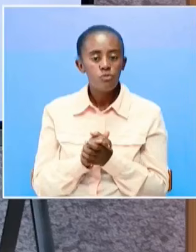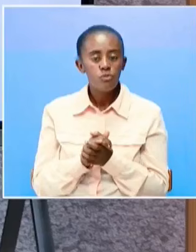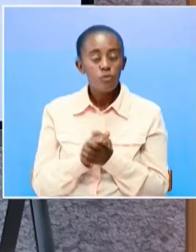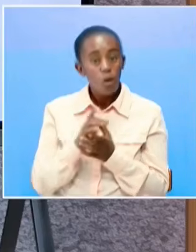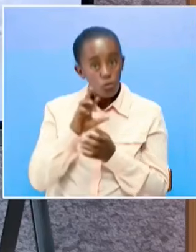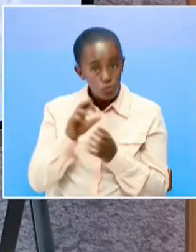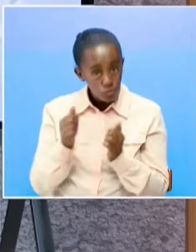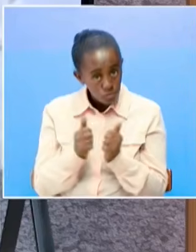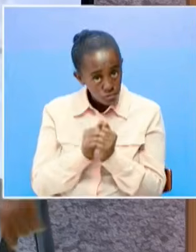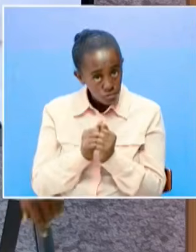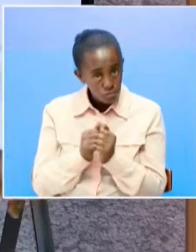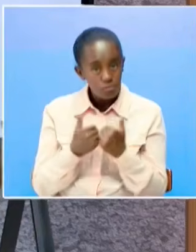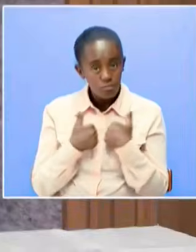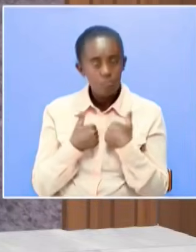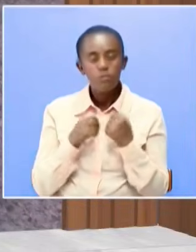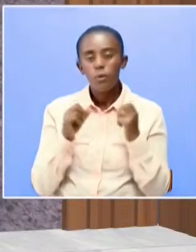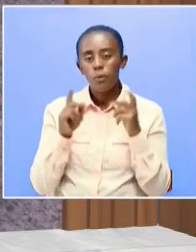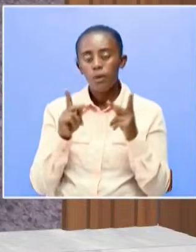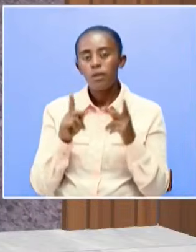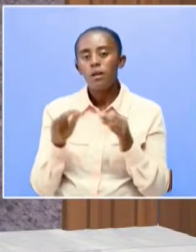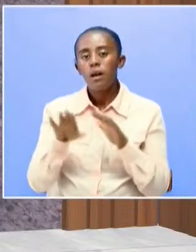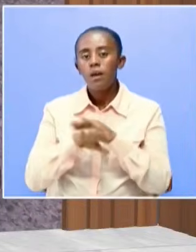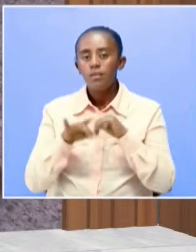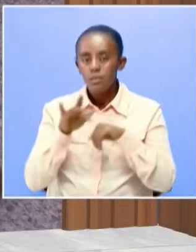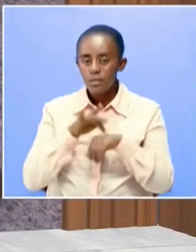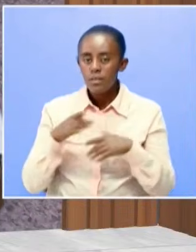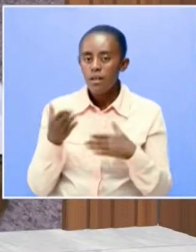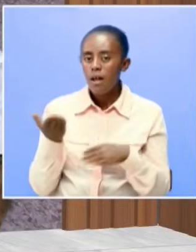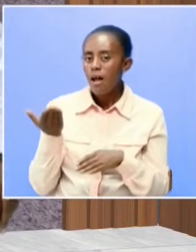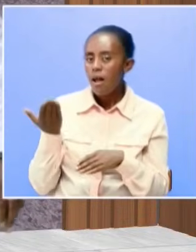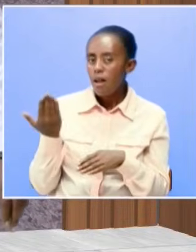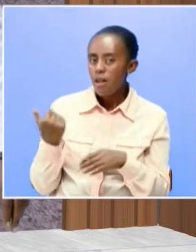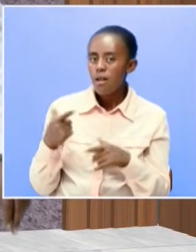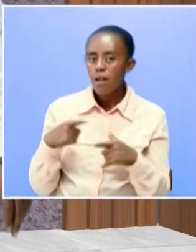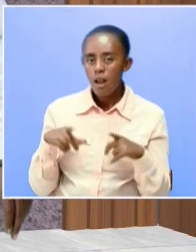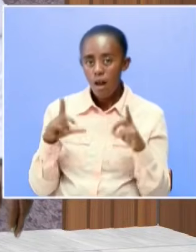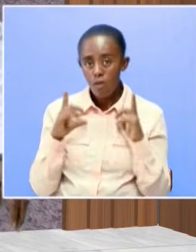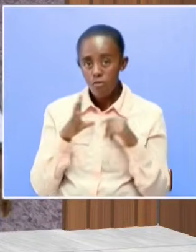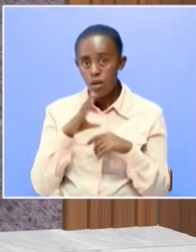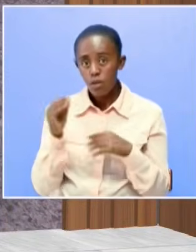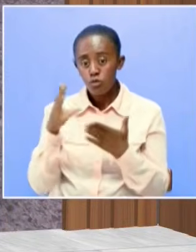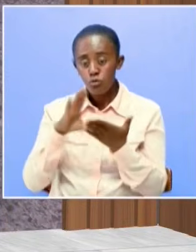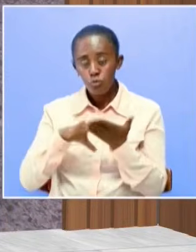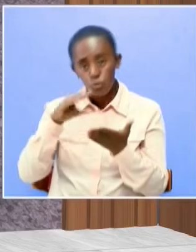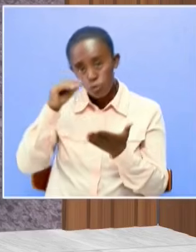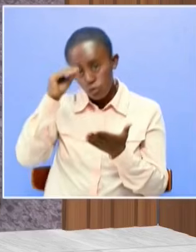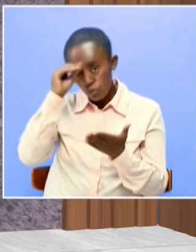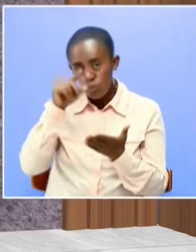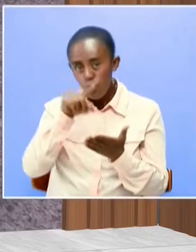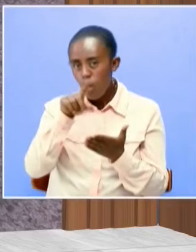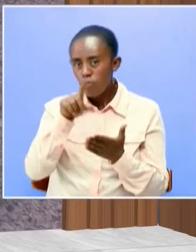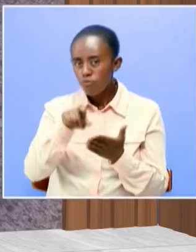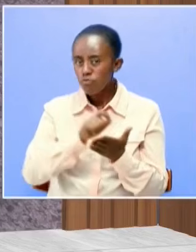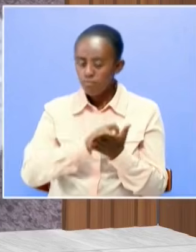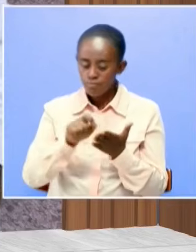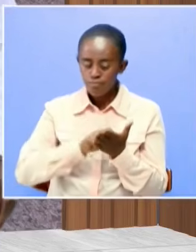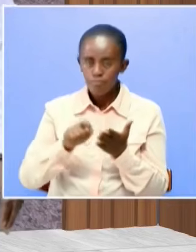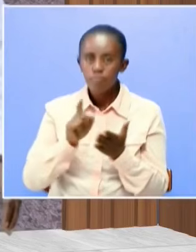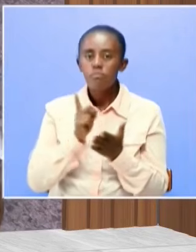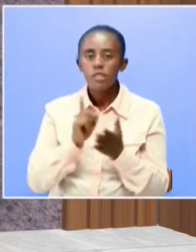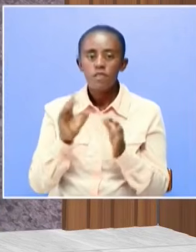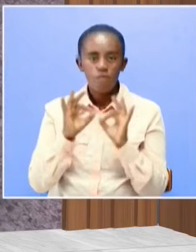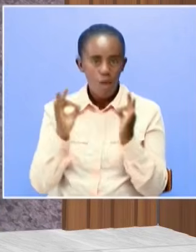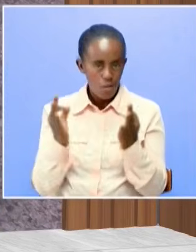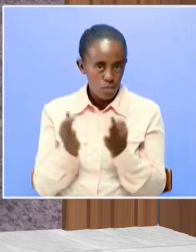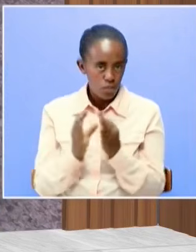Are you? Nice, yeah. So under early life and education, you have to write about family backgrounds.